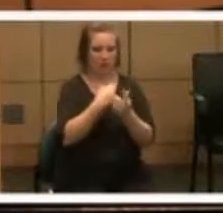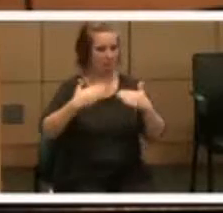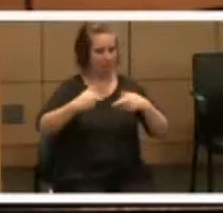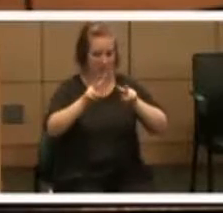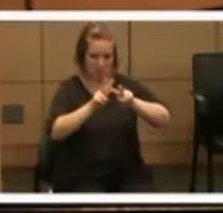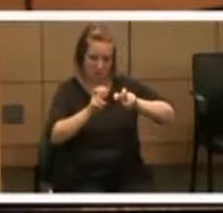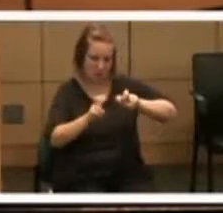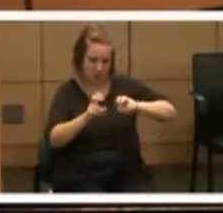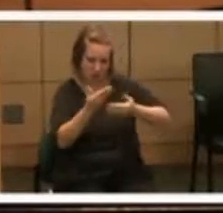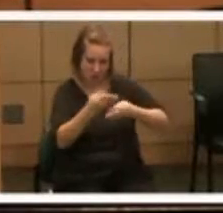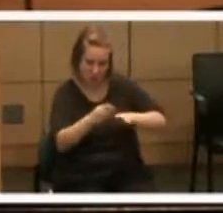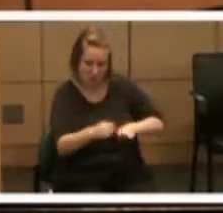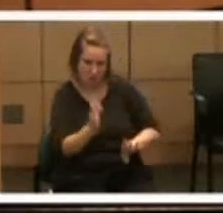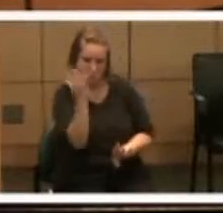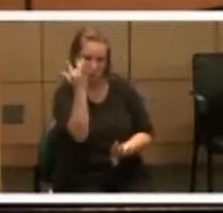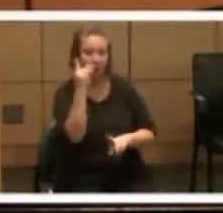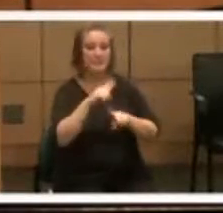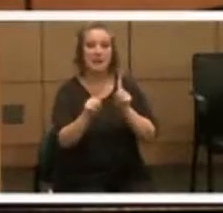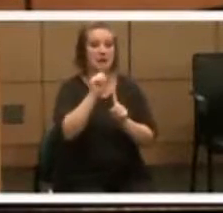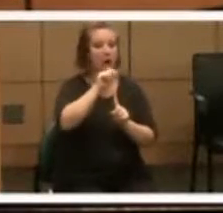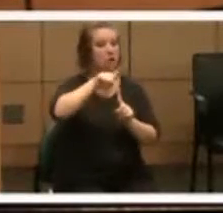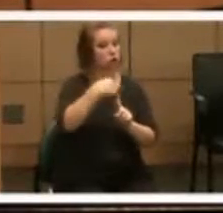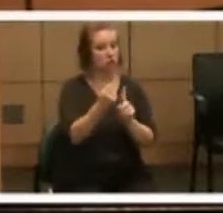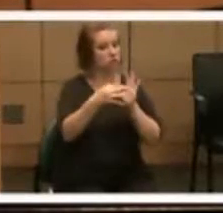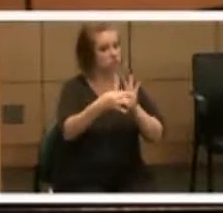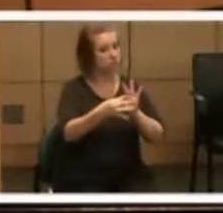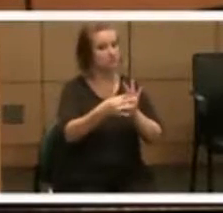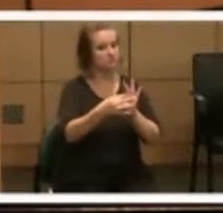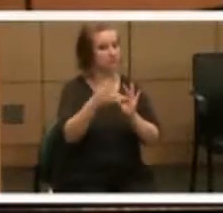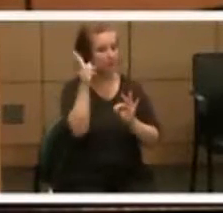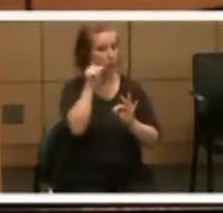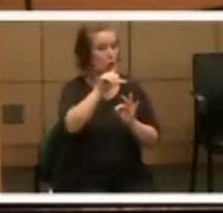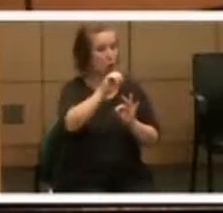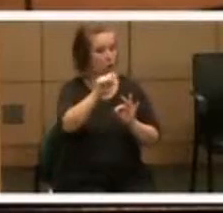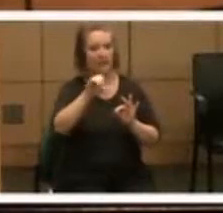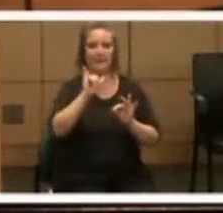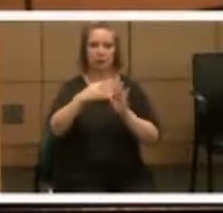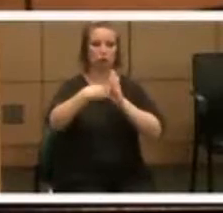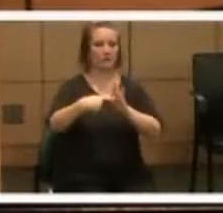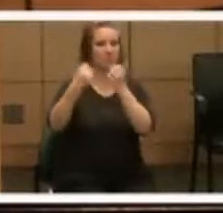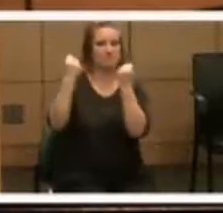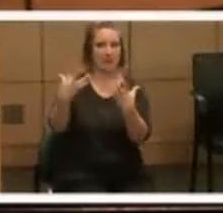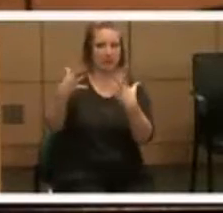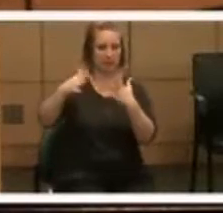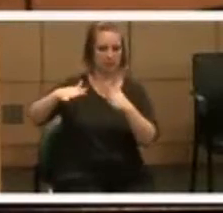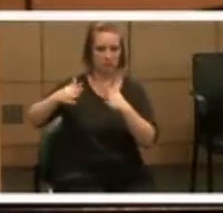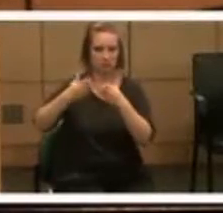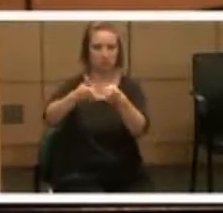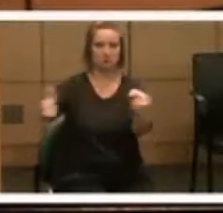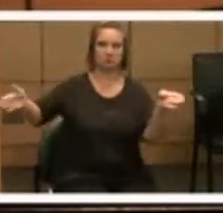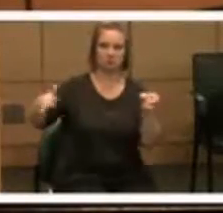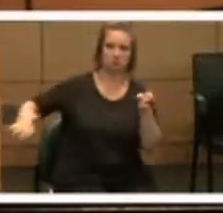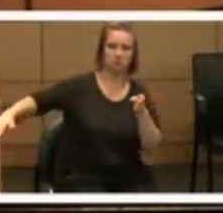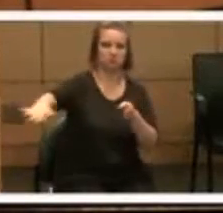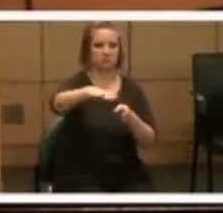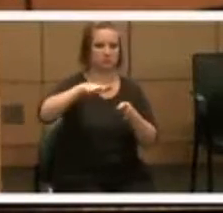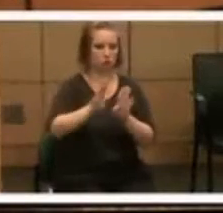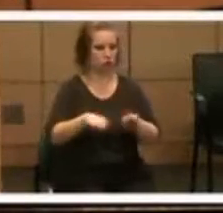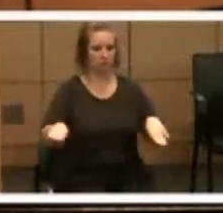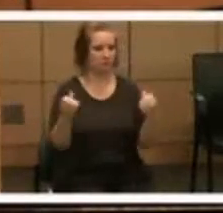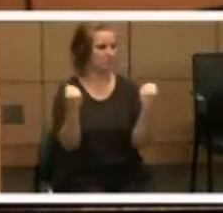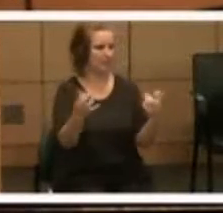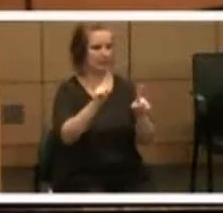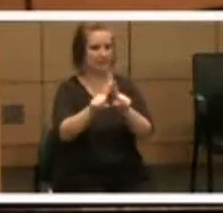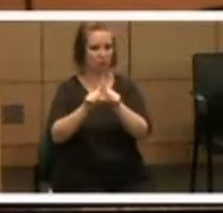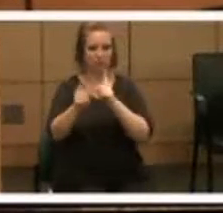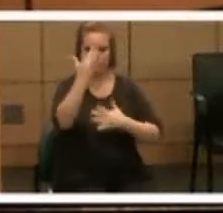but that's not just in hearing loss. That's certainly, it's been shown in many, many studies of children across many different